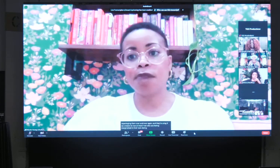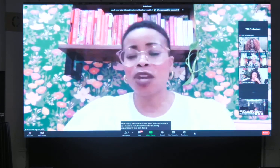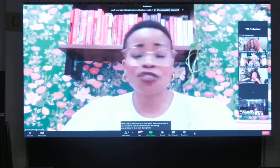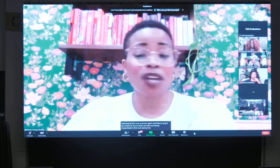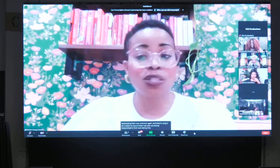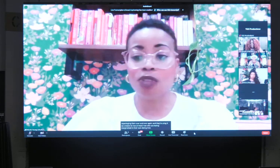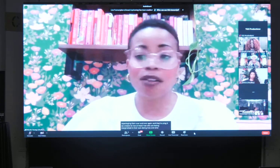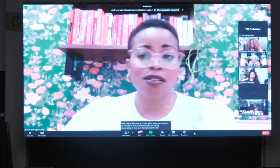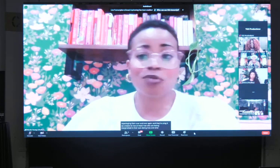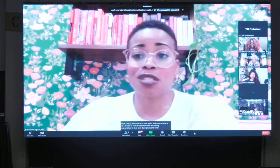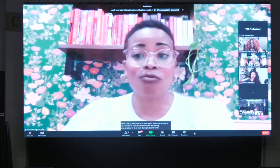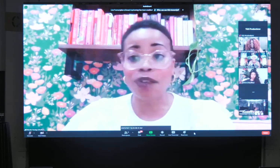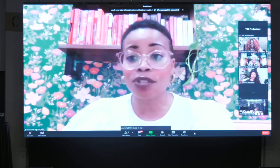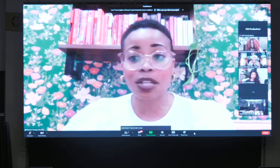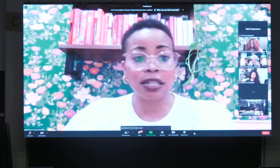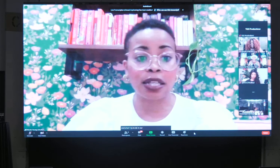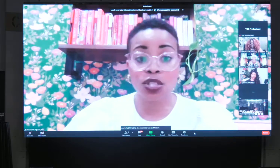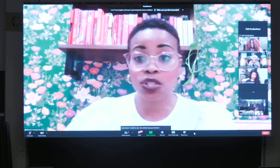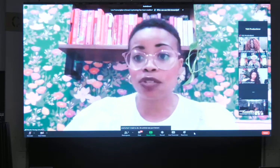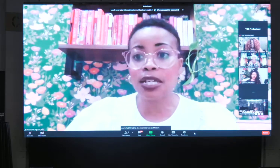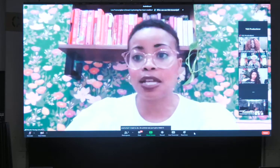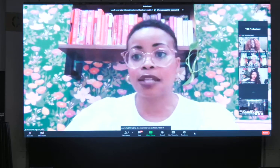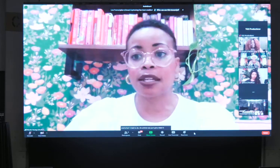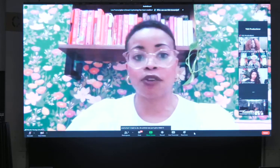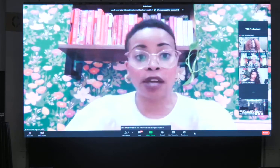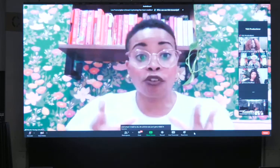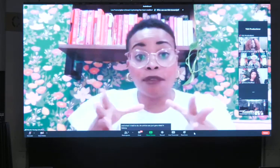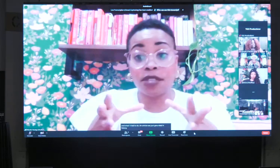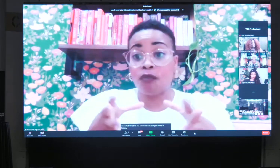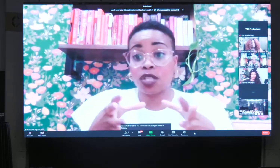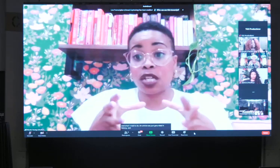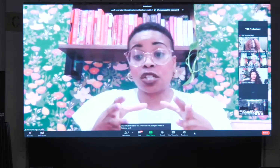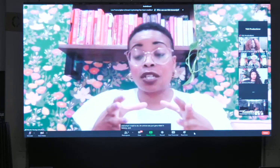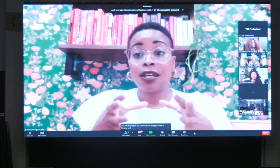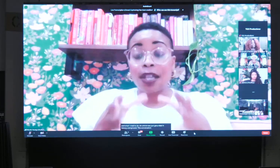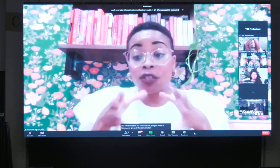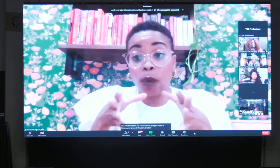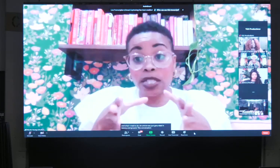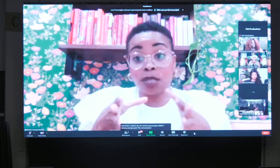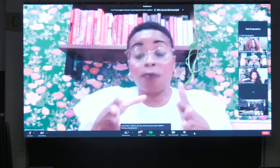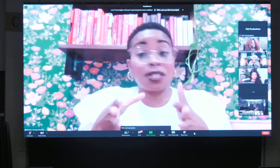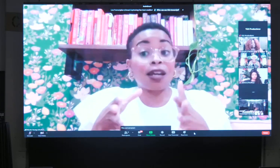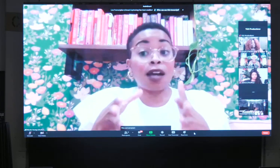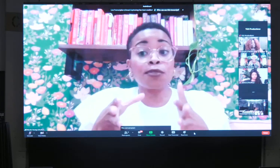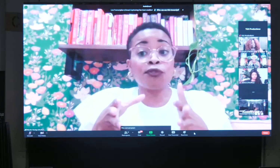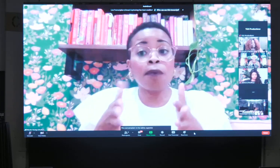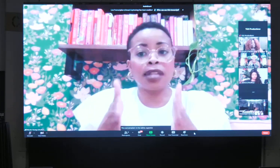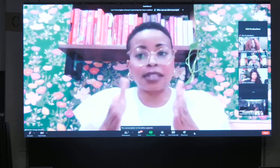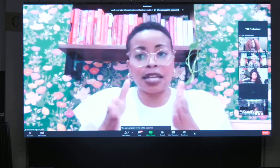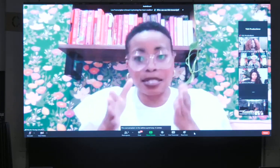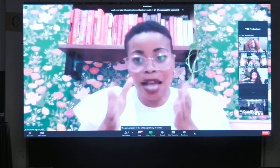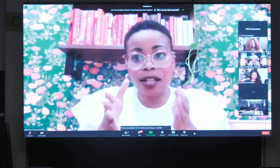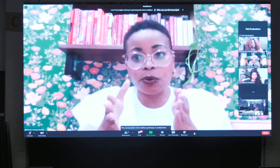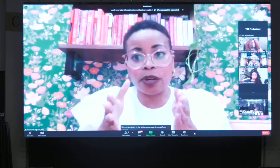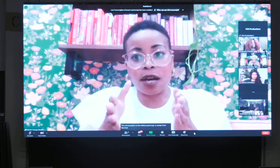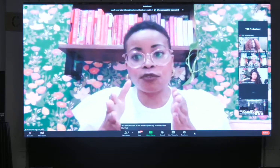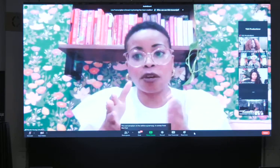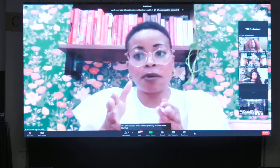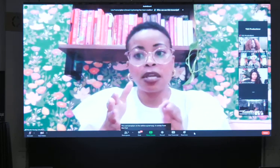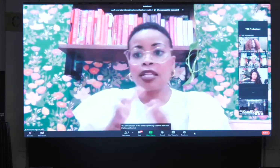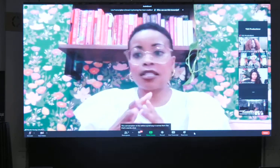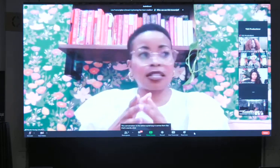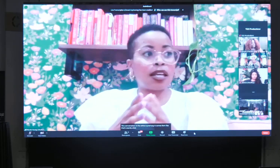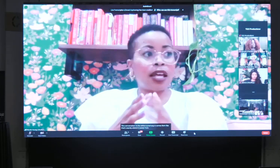And what I tried to do in the article was just ground it in history and ground this conversation in the white supremacy it comes from. Like, that's exactly where it comes